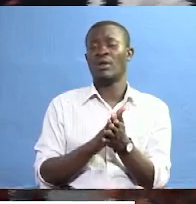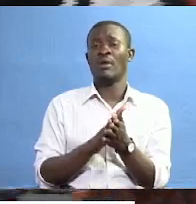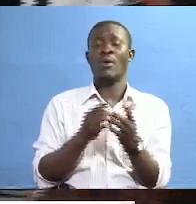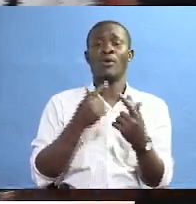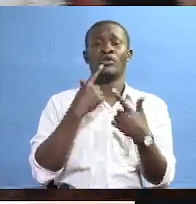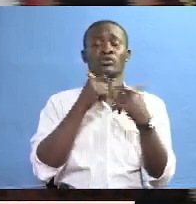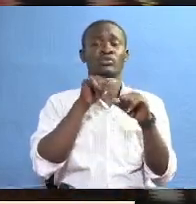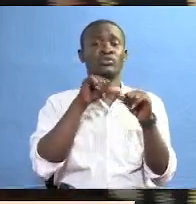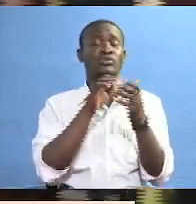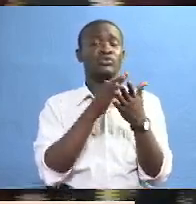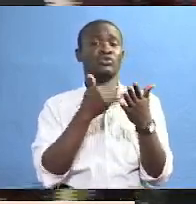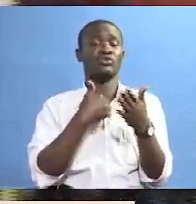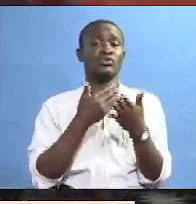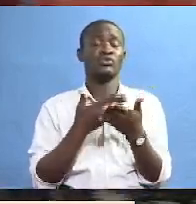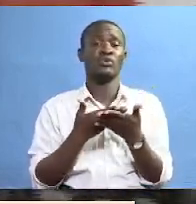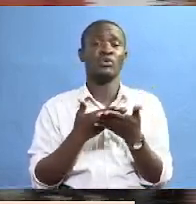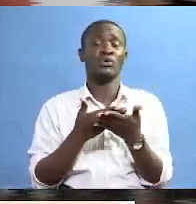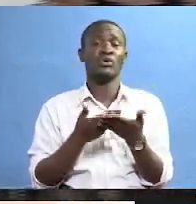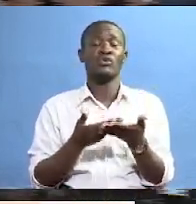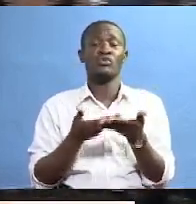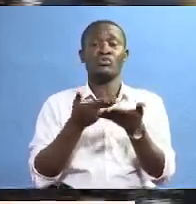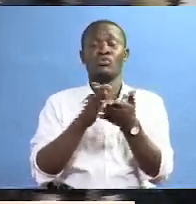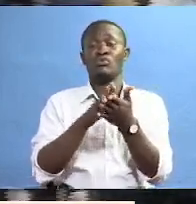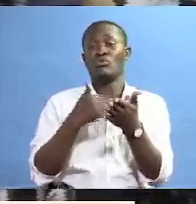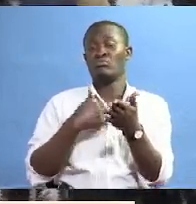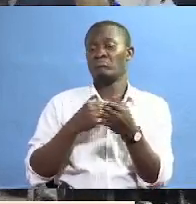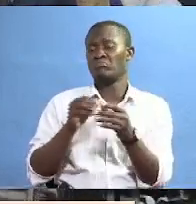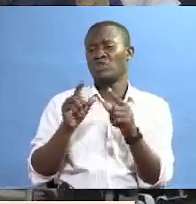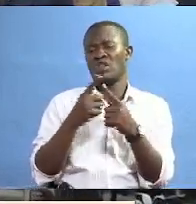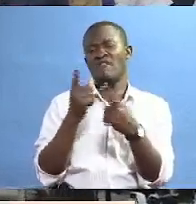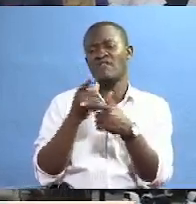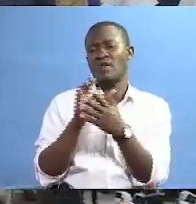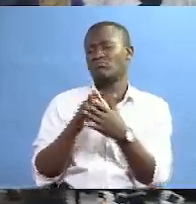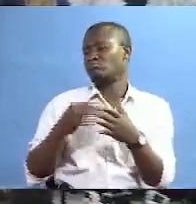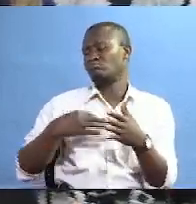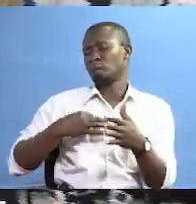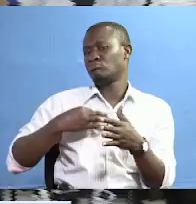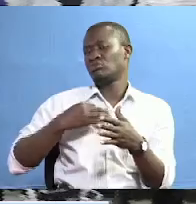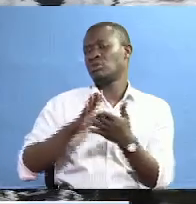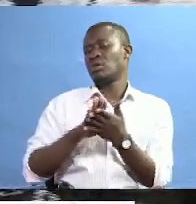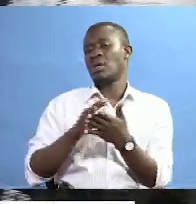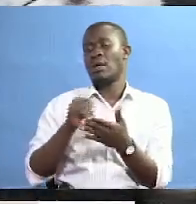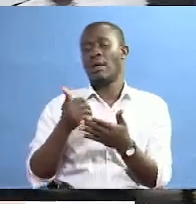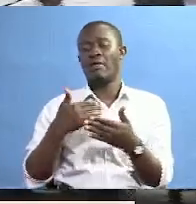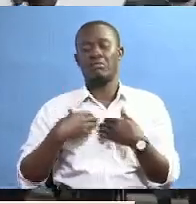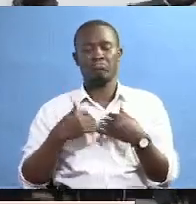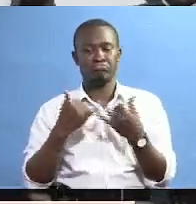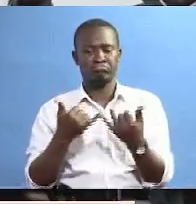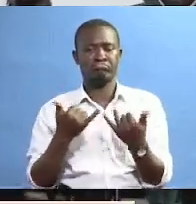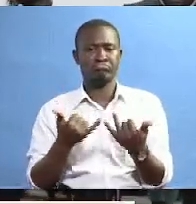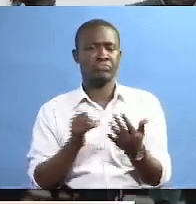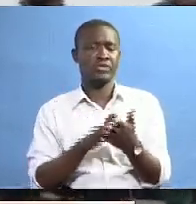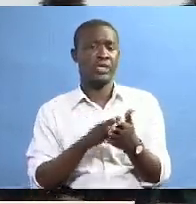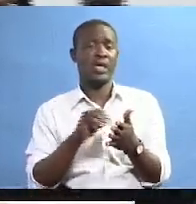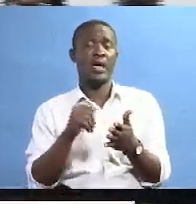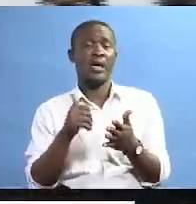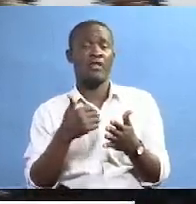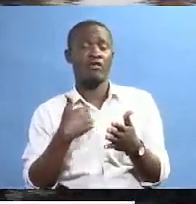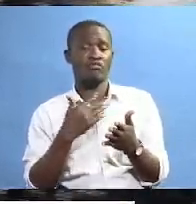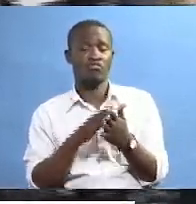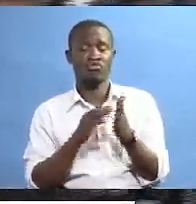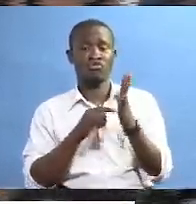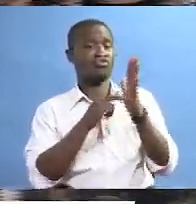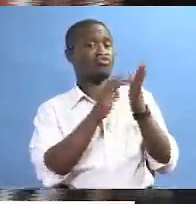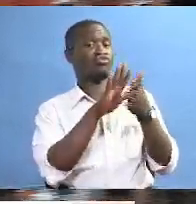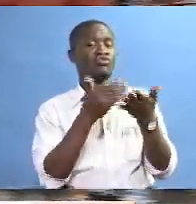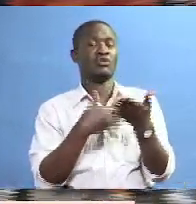tulioweza kuongea nao wanatueleza kilichowapelekea kubuni mifumo tofauti ya mavazi, mengine yakiwa ya kisasa na mengine yakiashiria